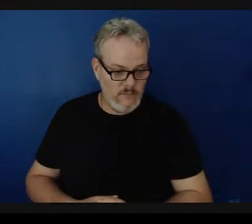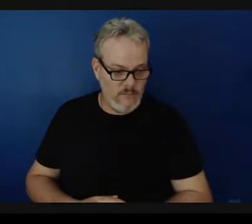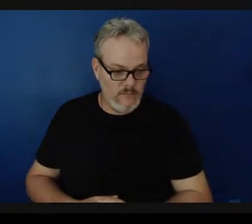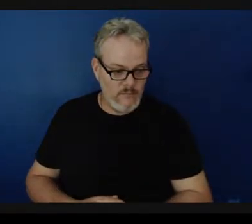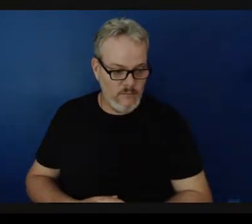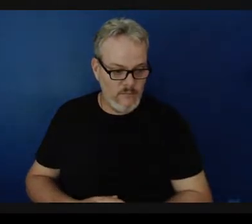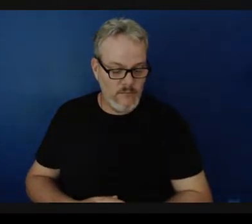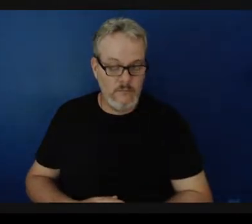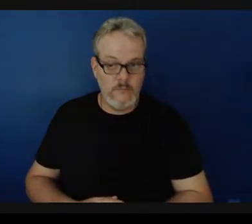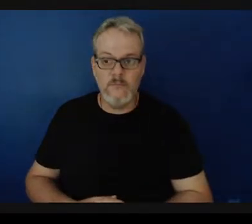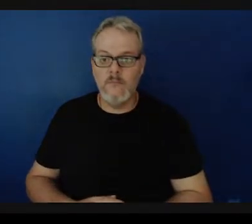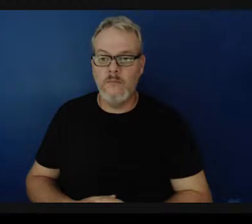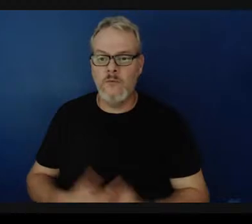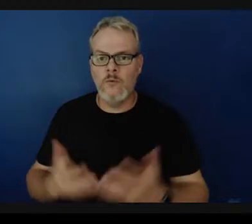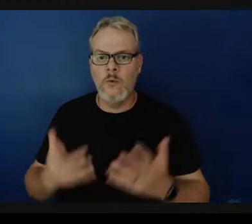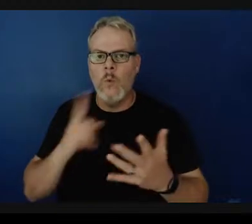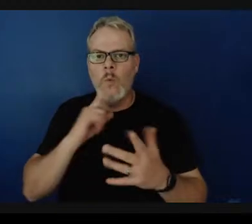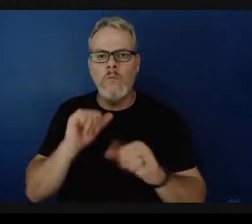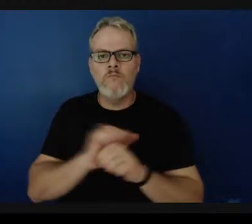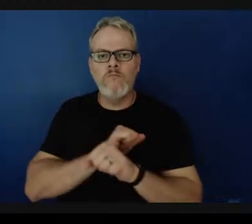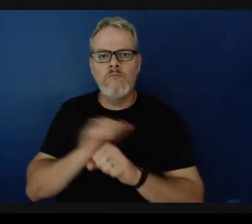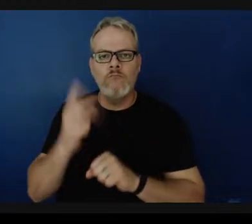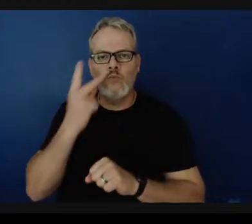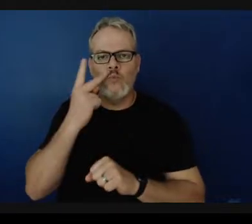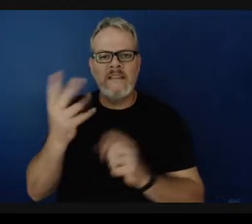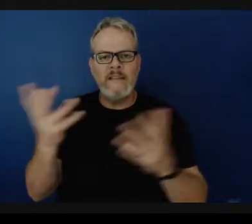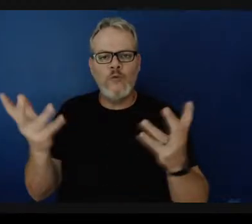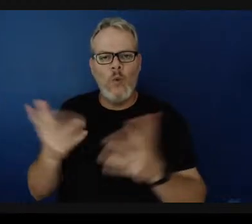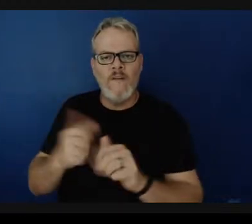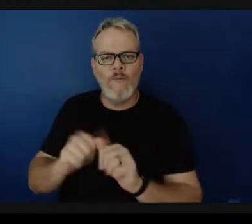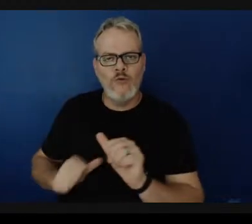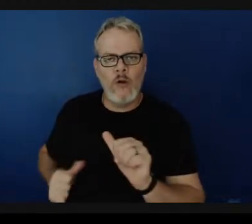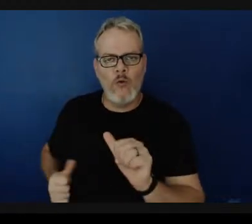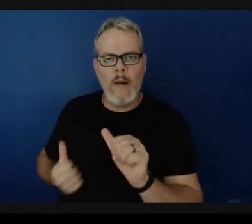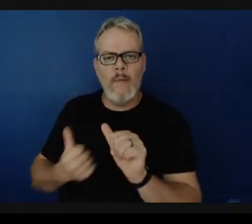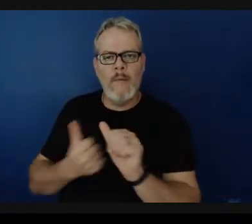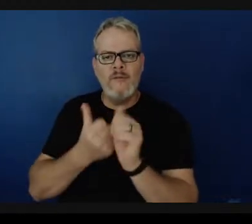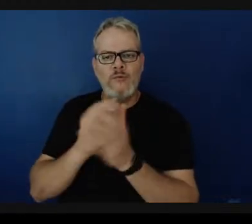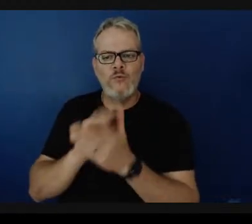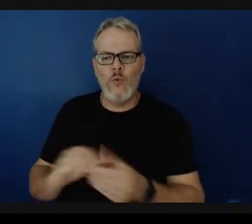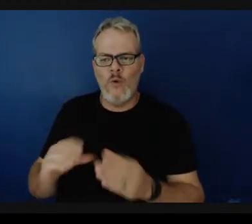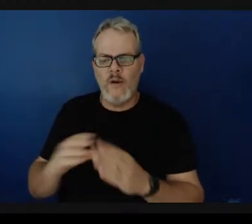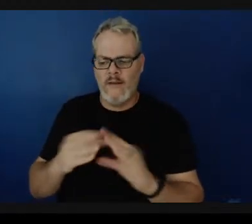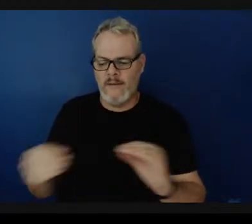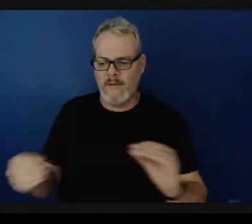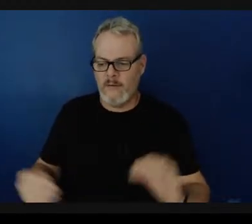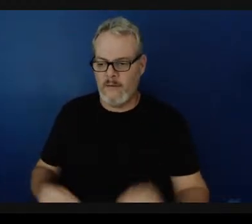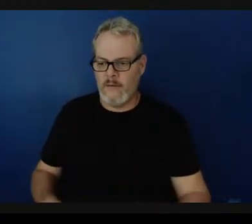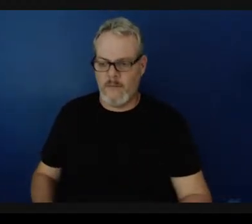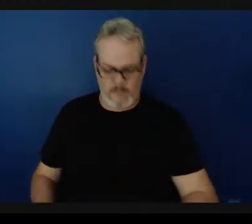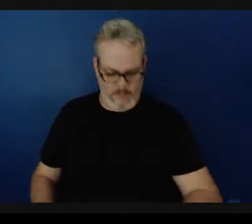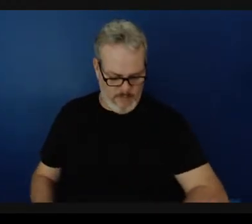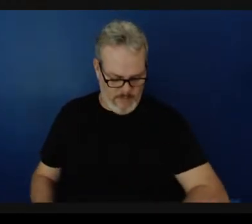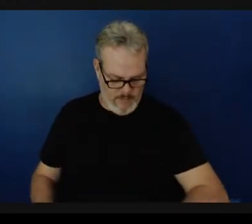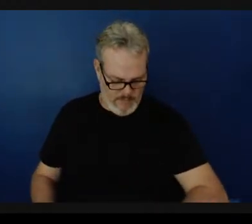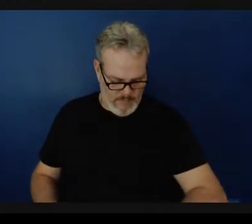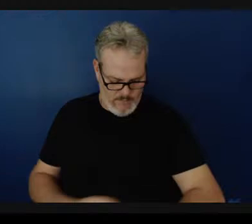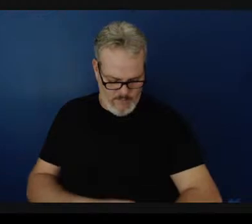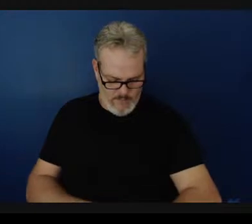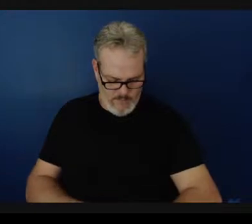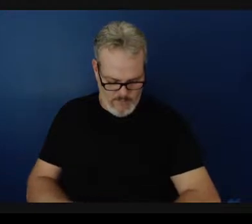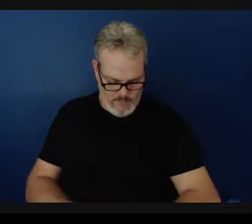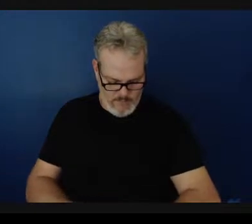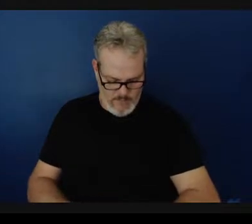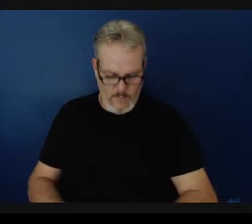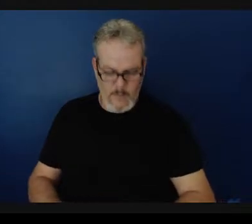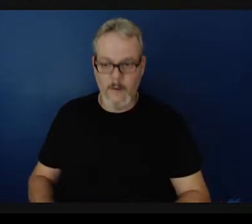here? Let's see, let's make this a little bigger here. As big as it'll go. All right, so let's start off with just the